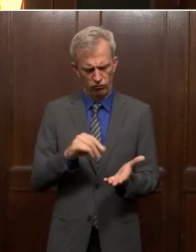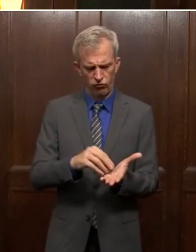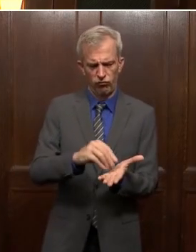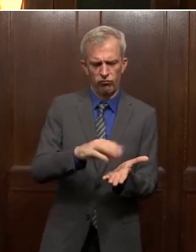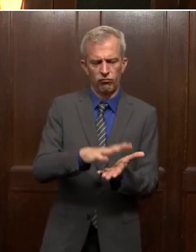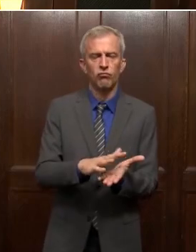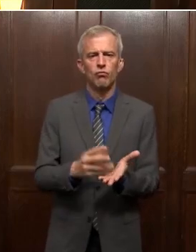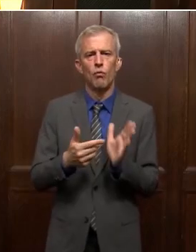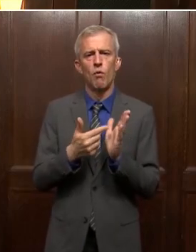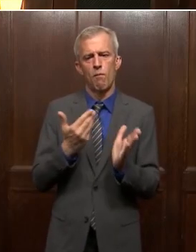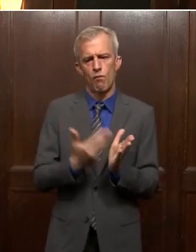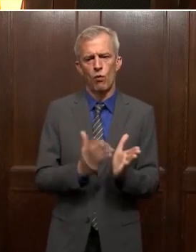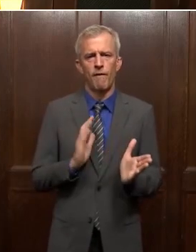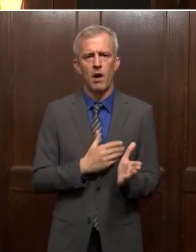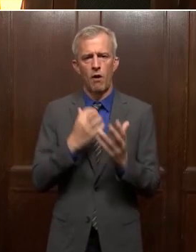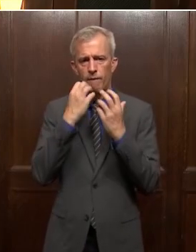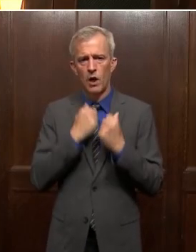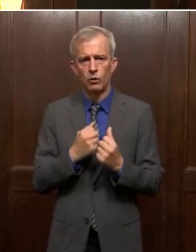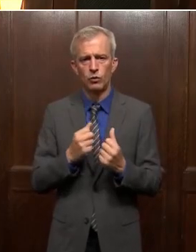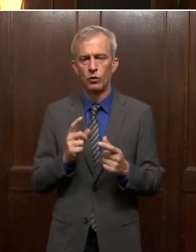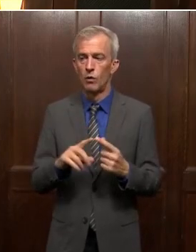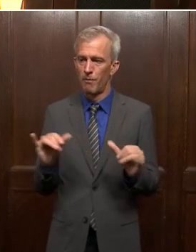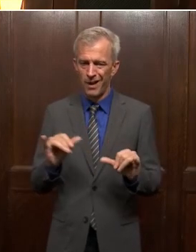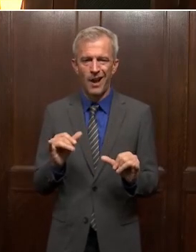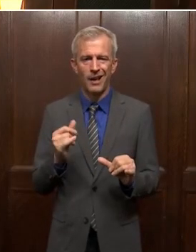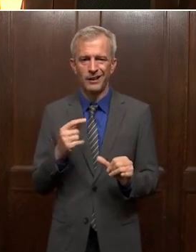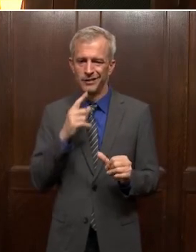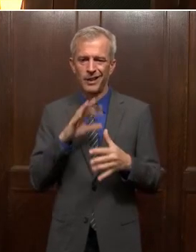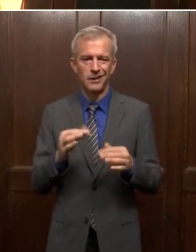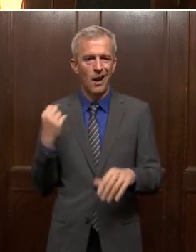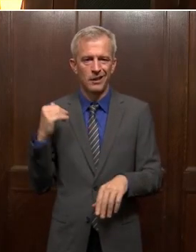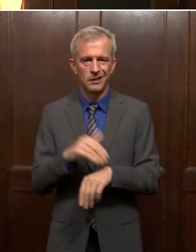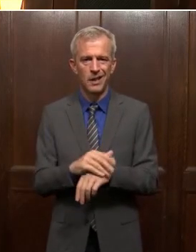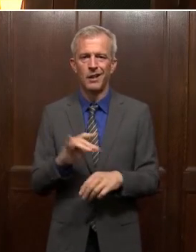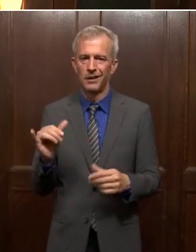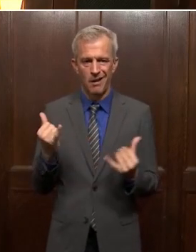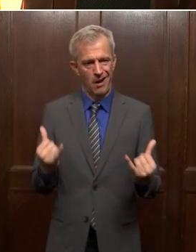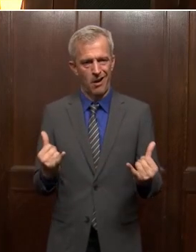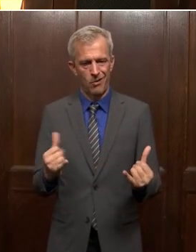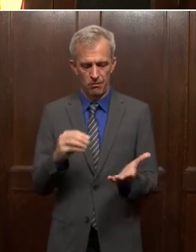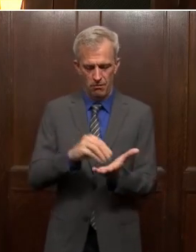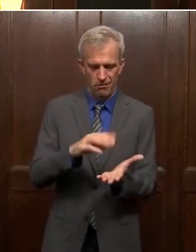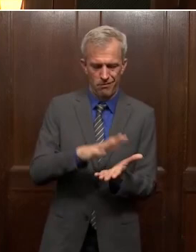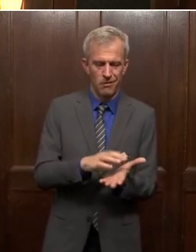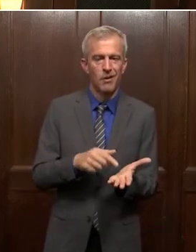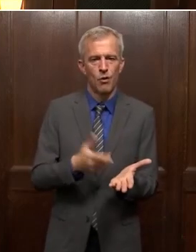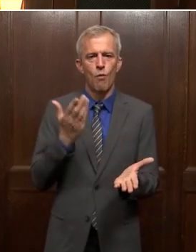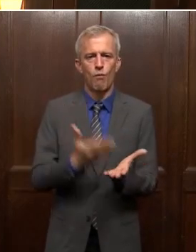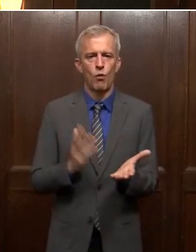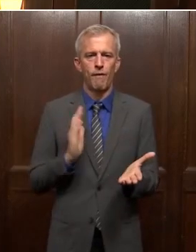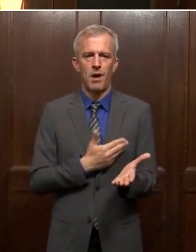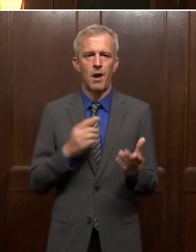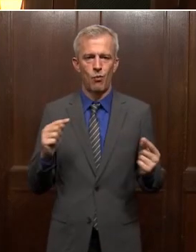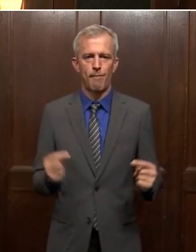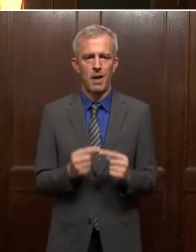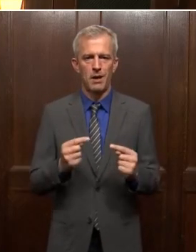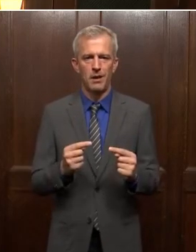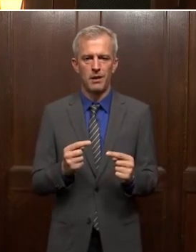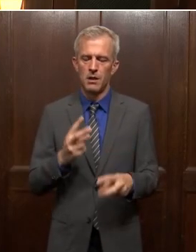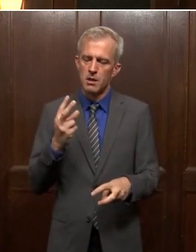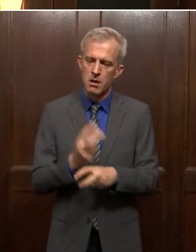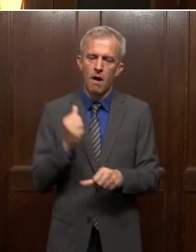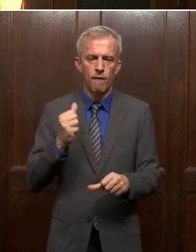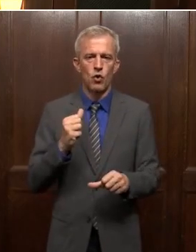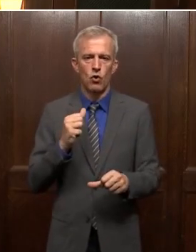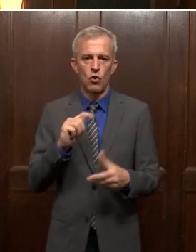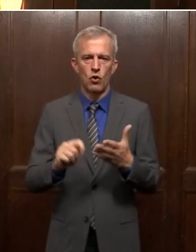this is also a document of our pain. Hard times are ahead, harder than what we saw in